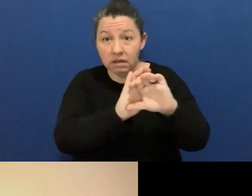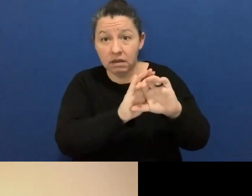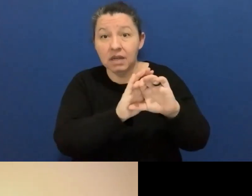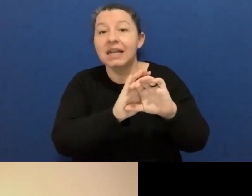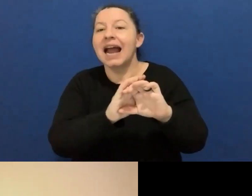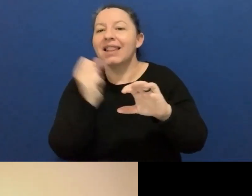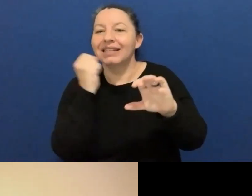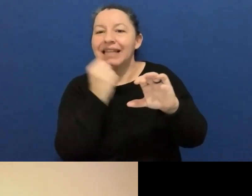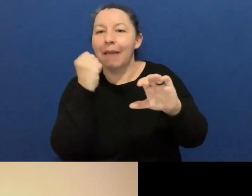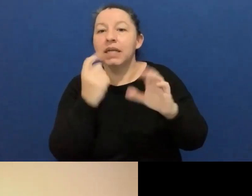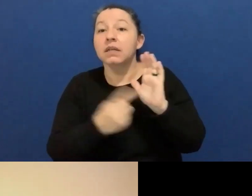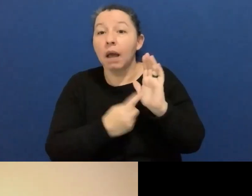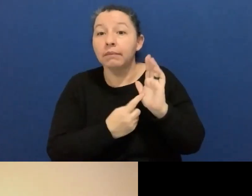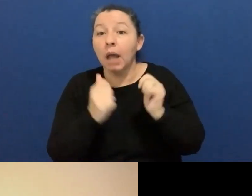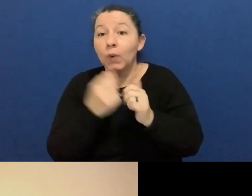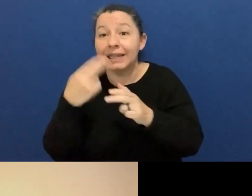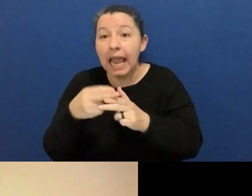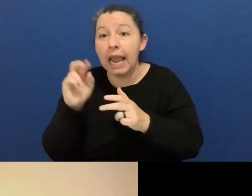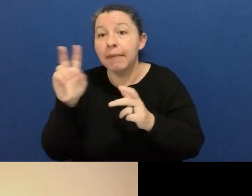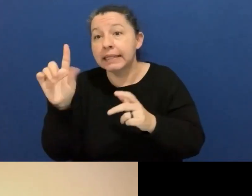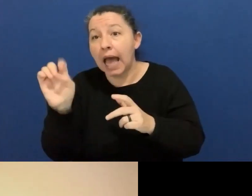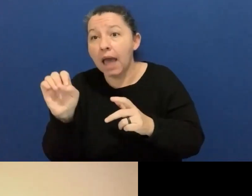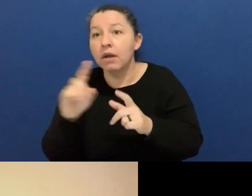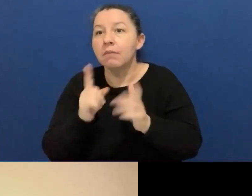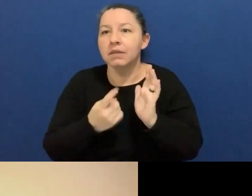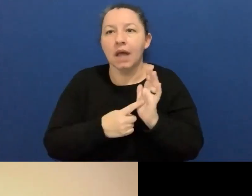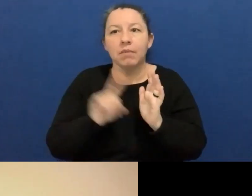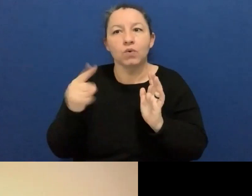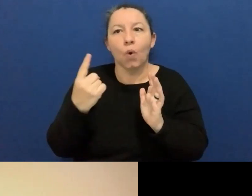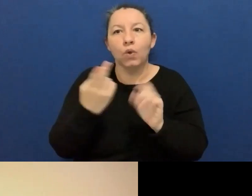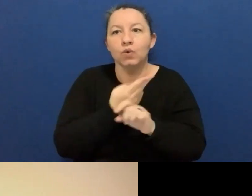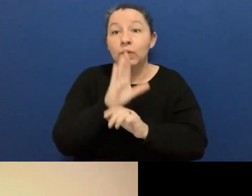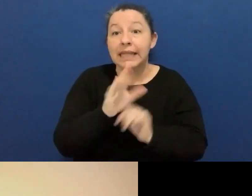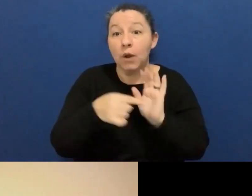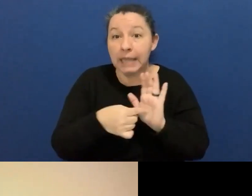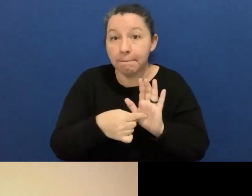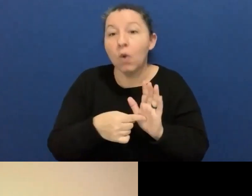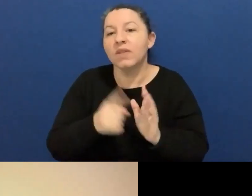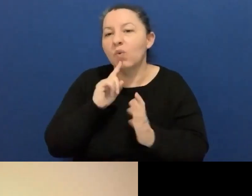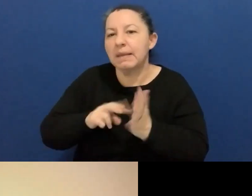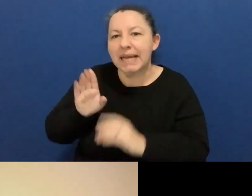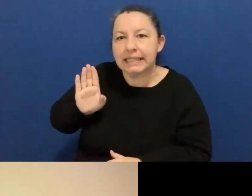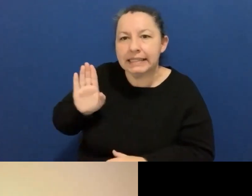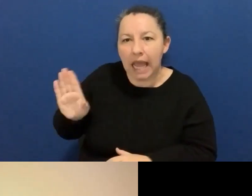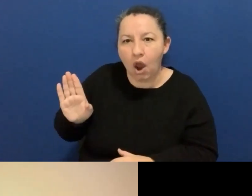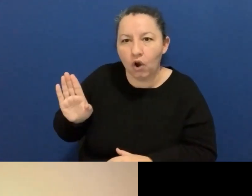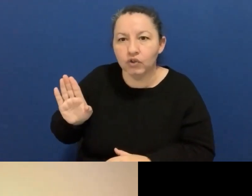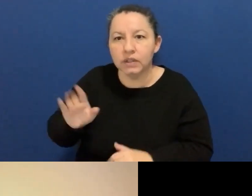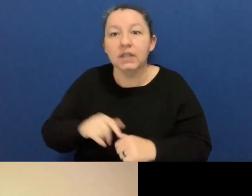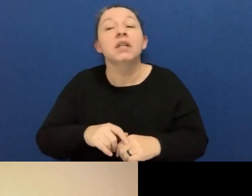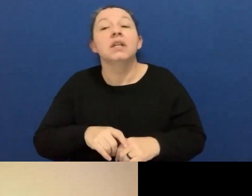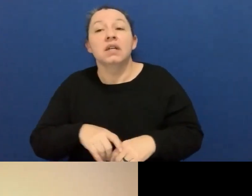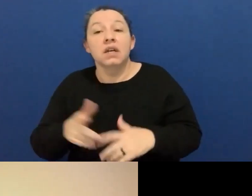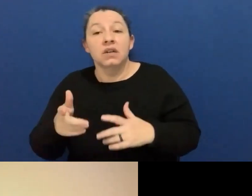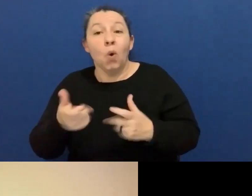name and title, or sometimes they would just stamp it with their symbol that indicated them, even if their name and title wasn't on it. So a lot of people